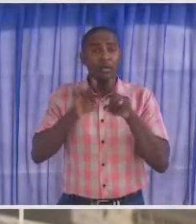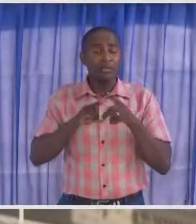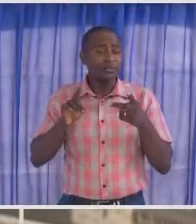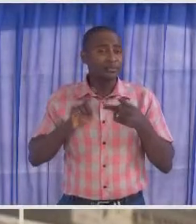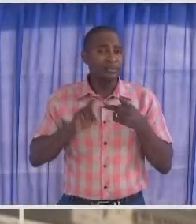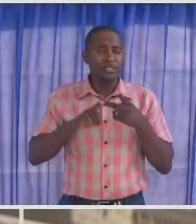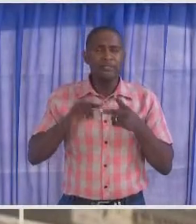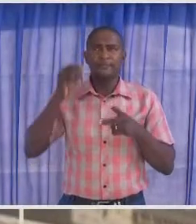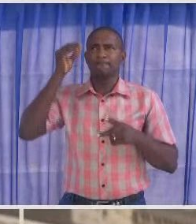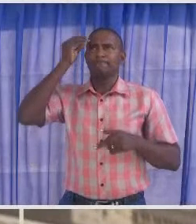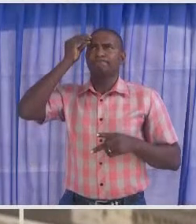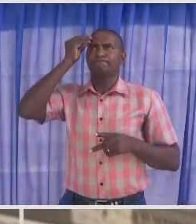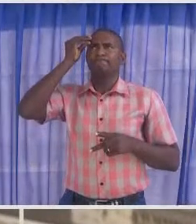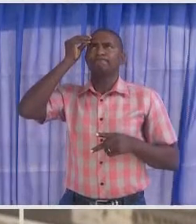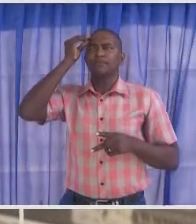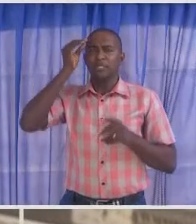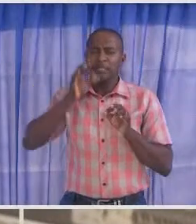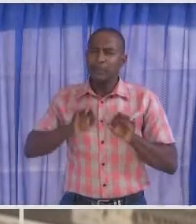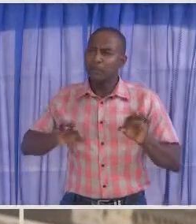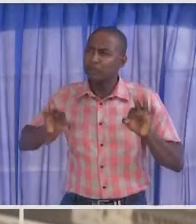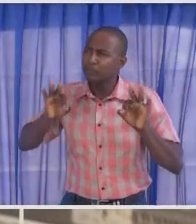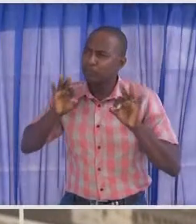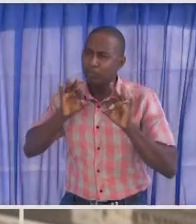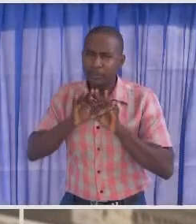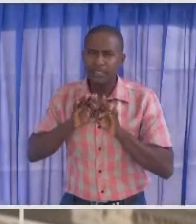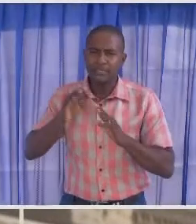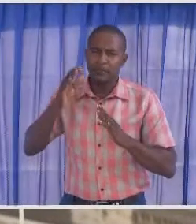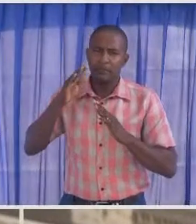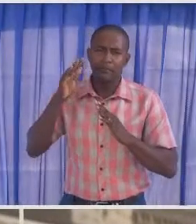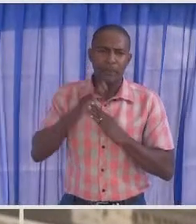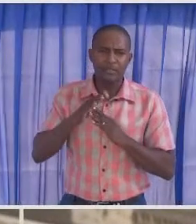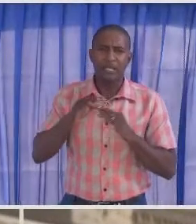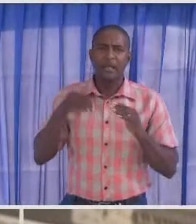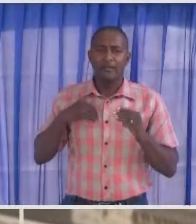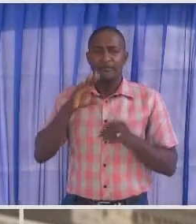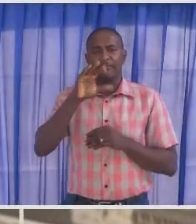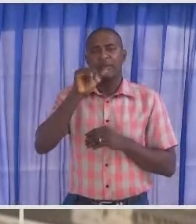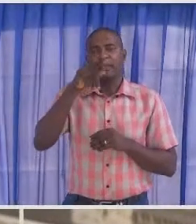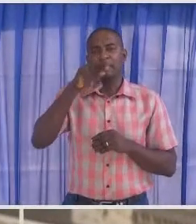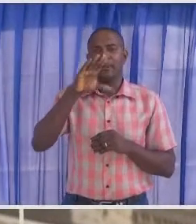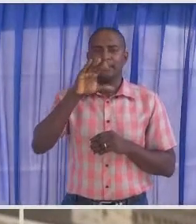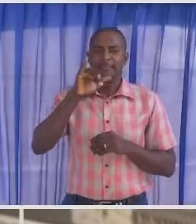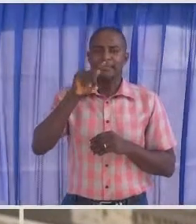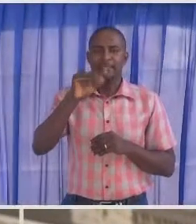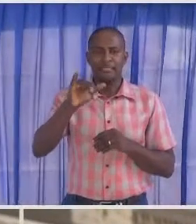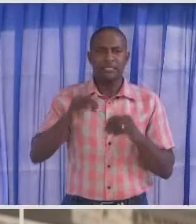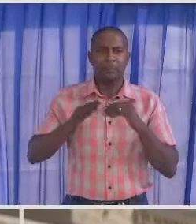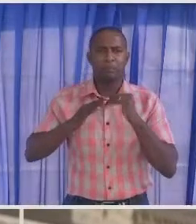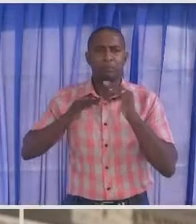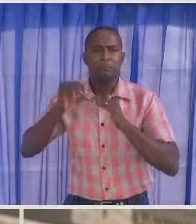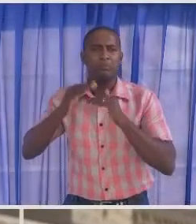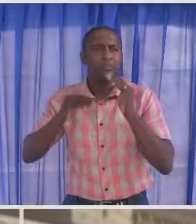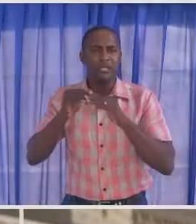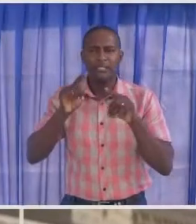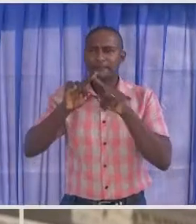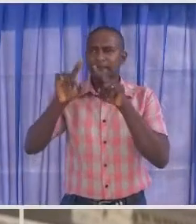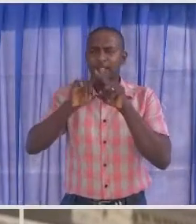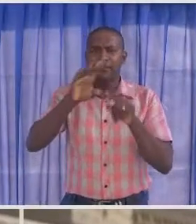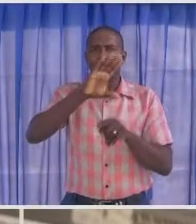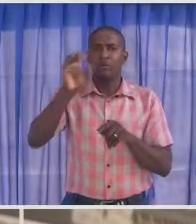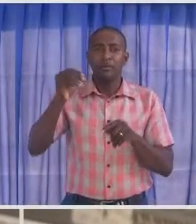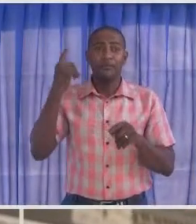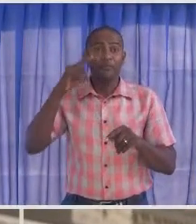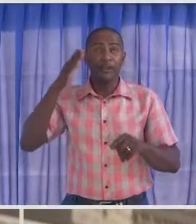to consider the relevance and importance of capacity building, how we transfer the knowledge that we have within different spaces to the